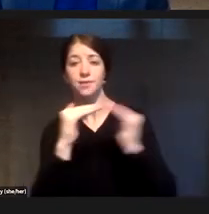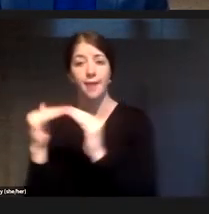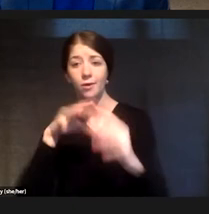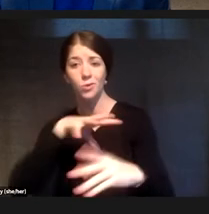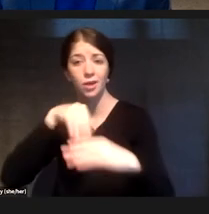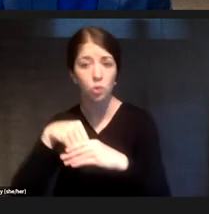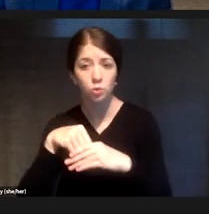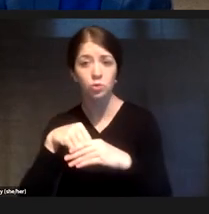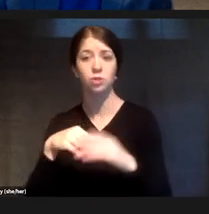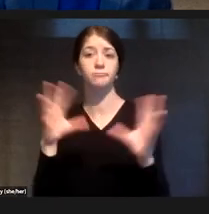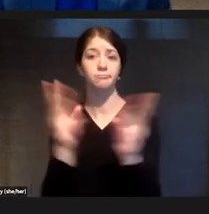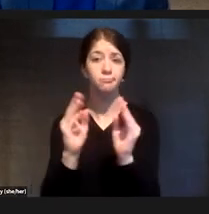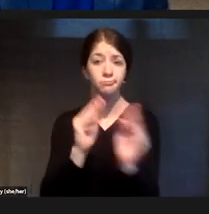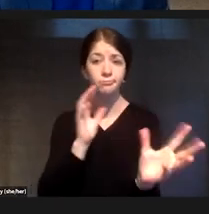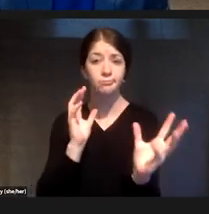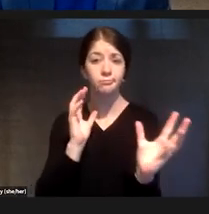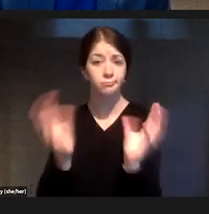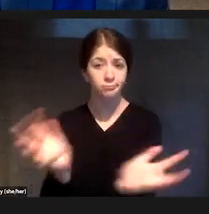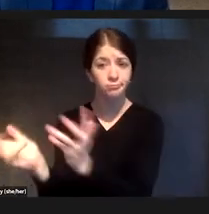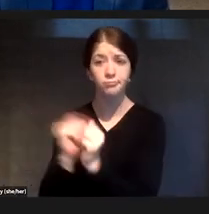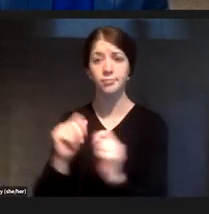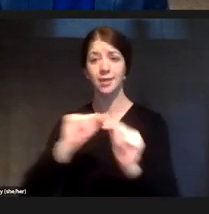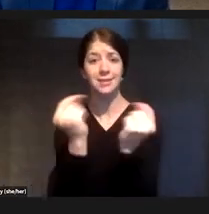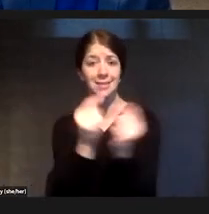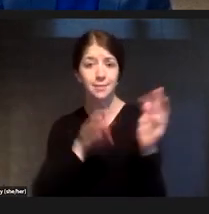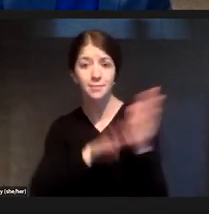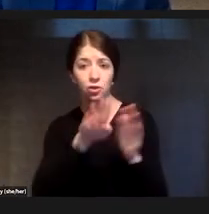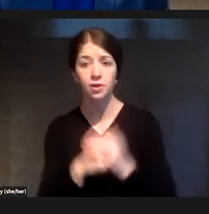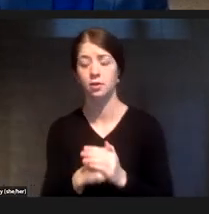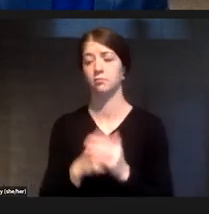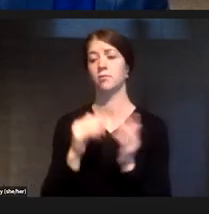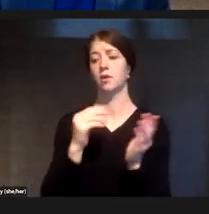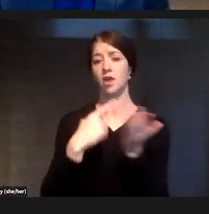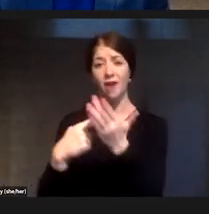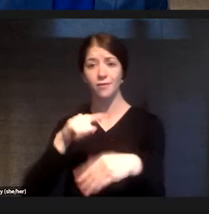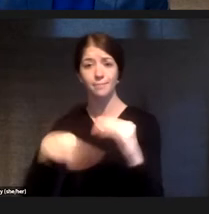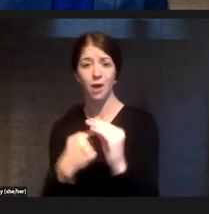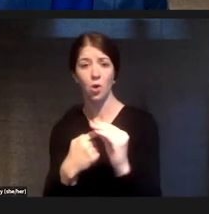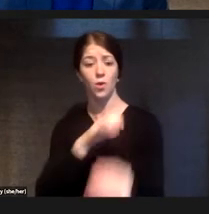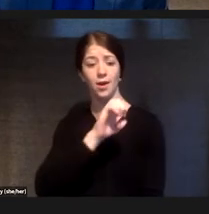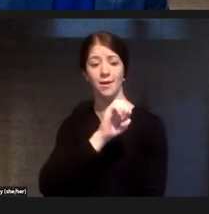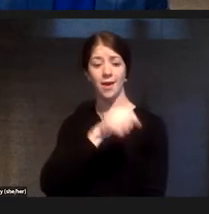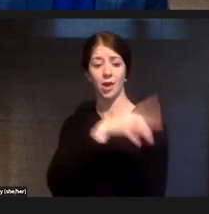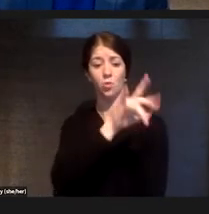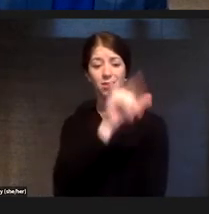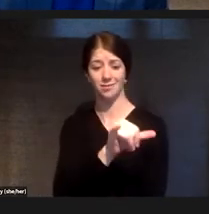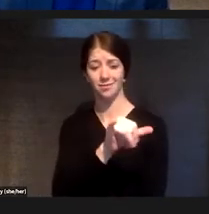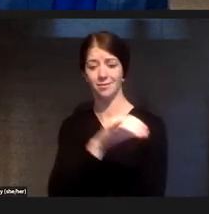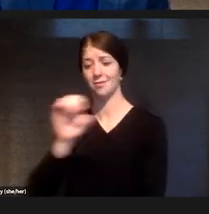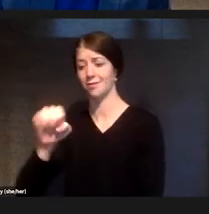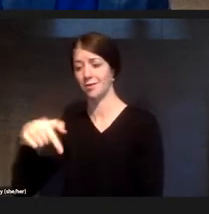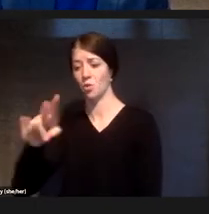People talk about team building. People talk about conversations about how equity and equality are not the same thing, and